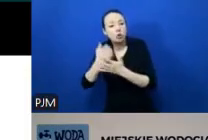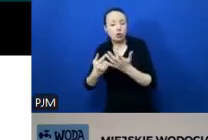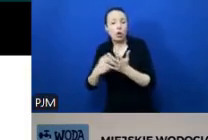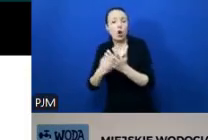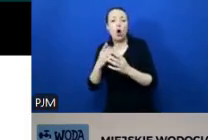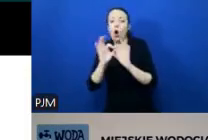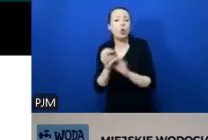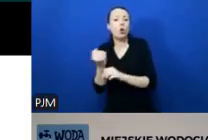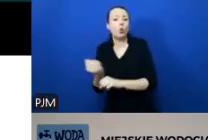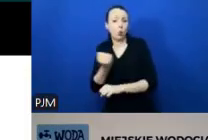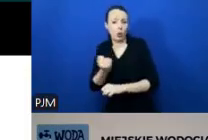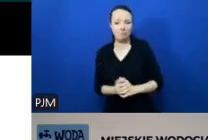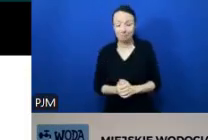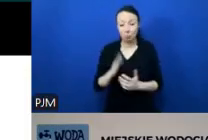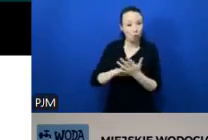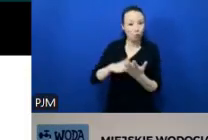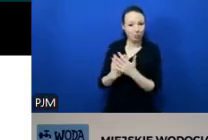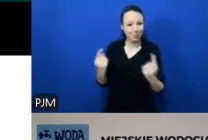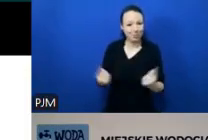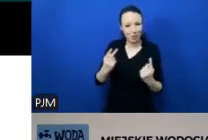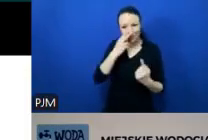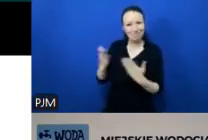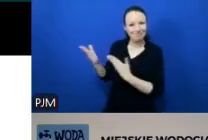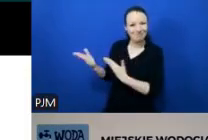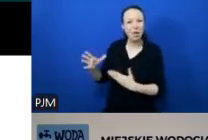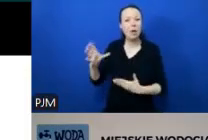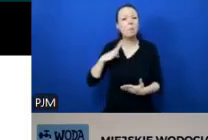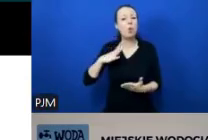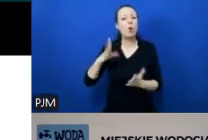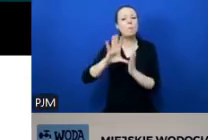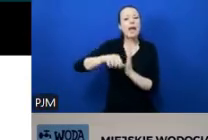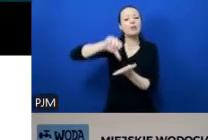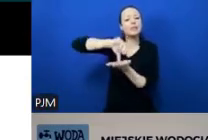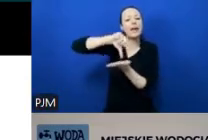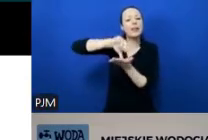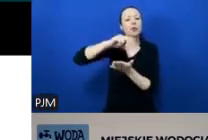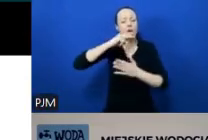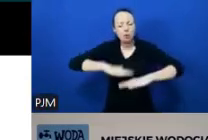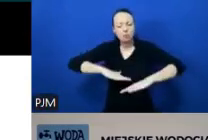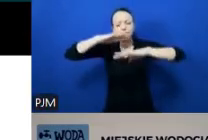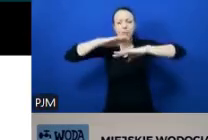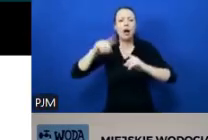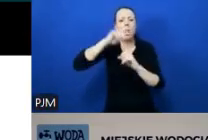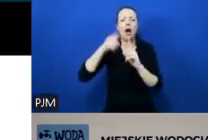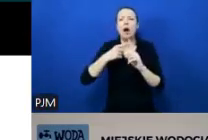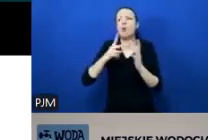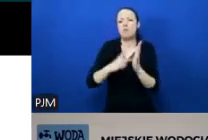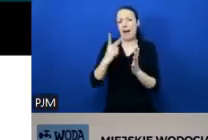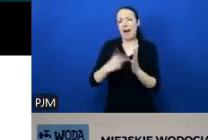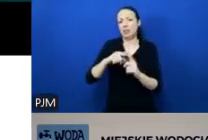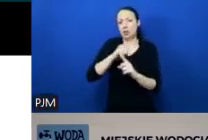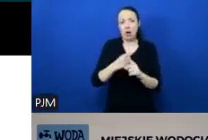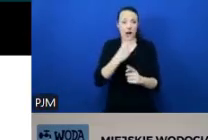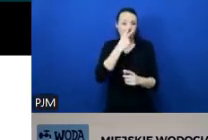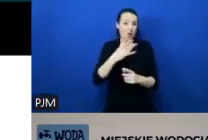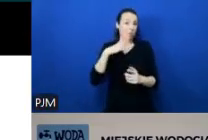exploitation. An exemplary situation, one of more difficult catchment areas in the center of the city. Twice a year we have had